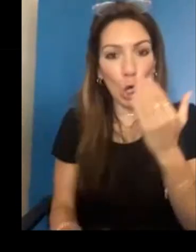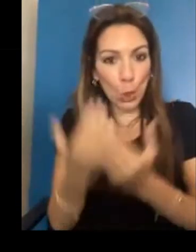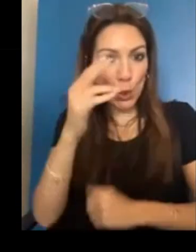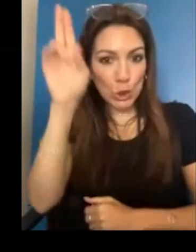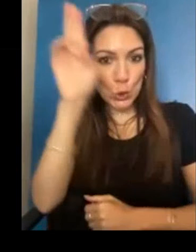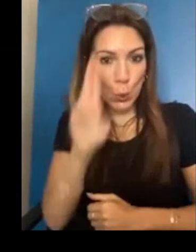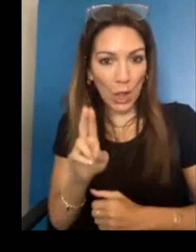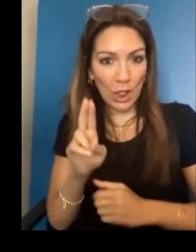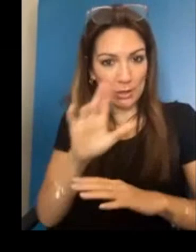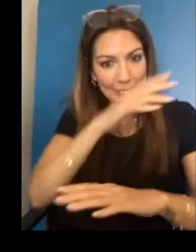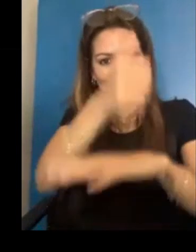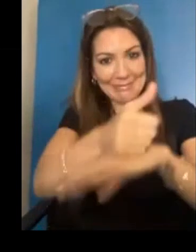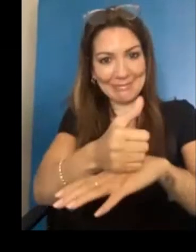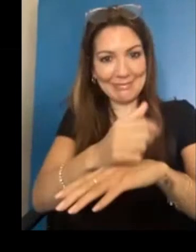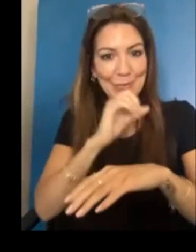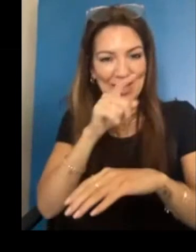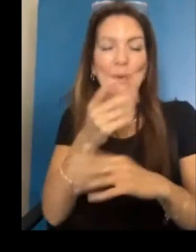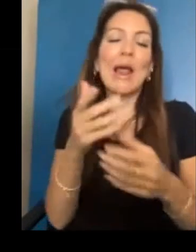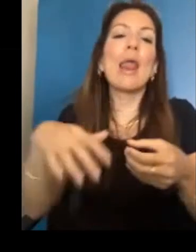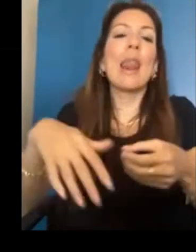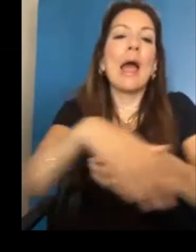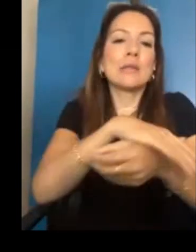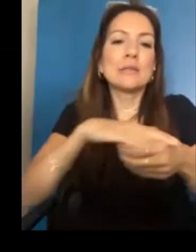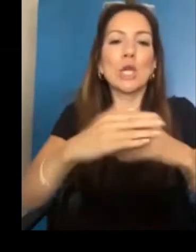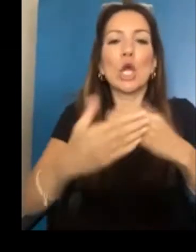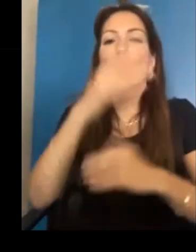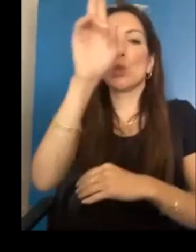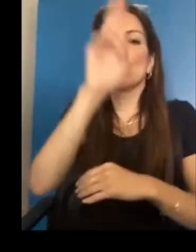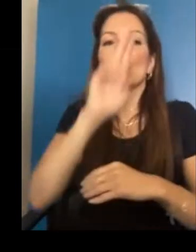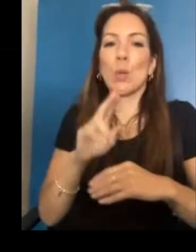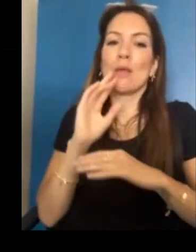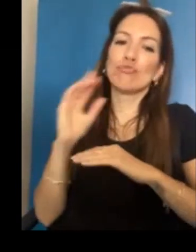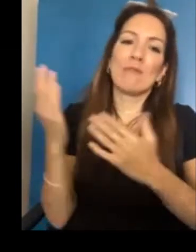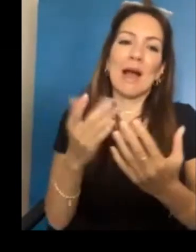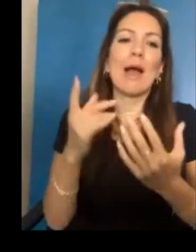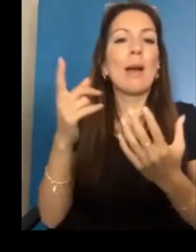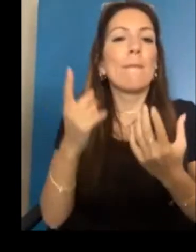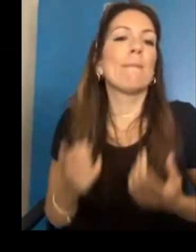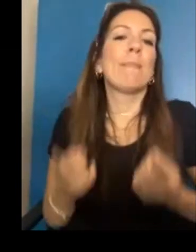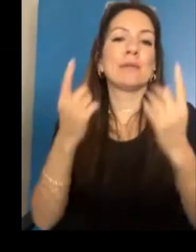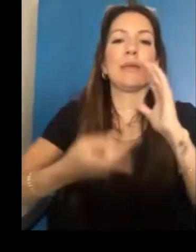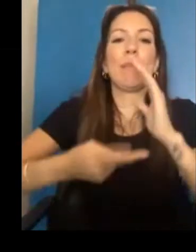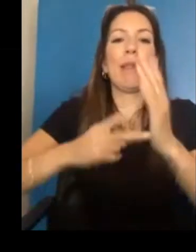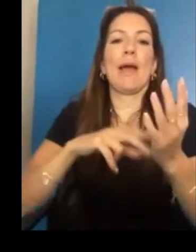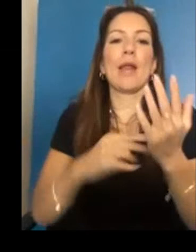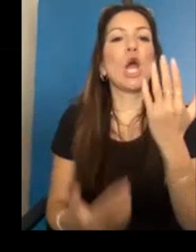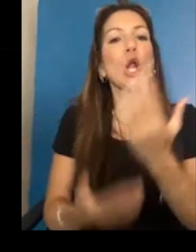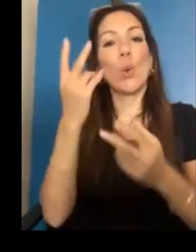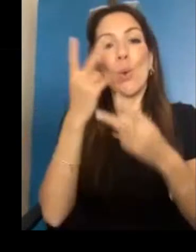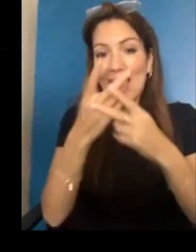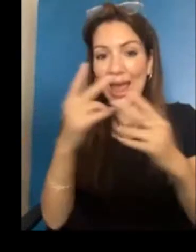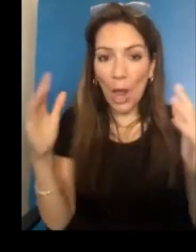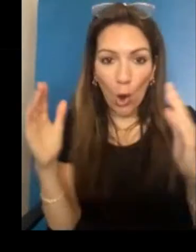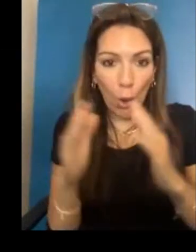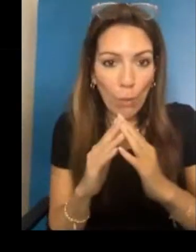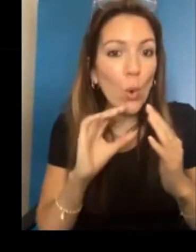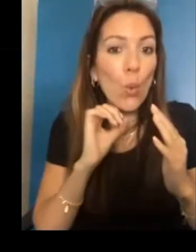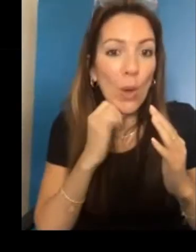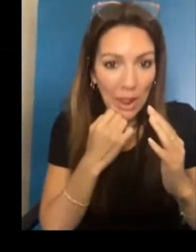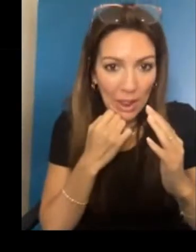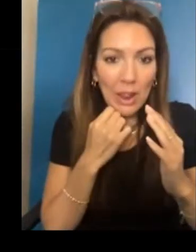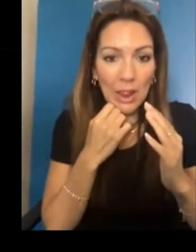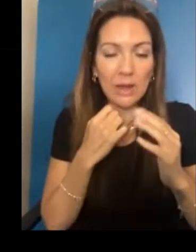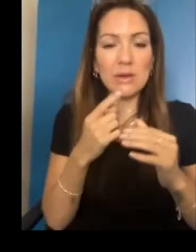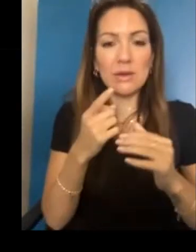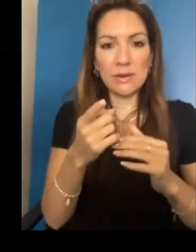in, or land for a new school that's going to be provided, I should say, as part of the master plan. There's a new care home that's being developed. There's also, as